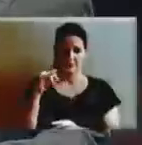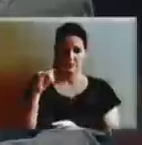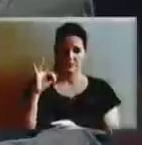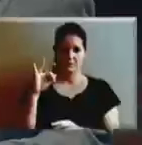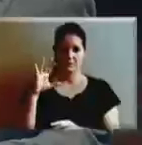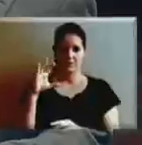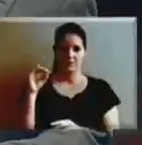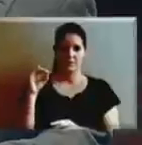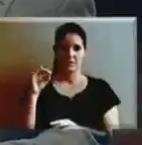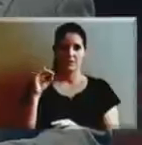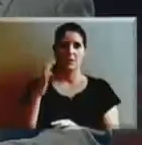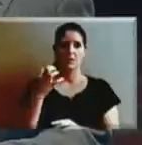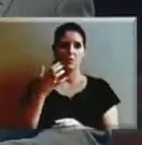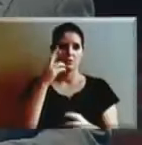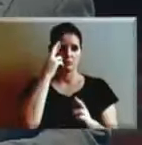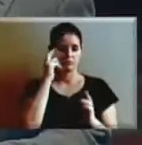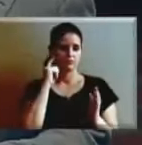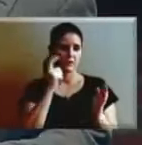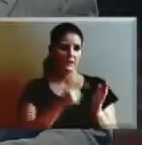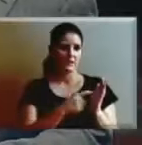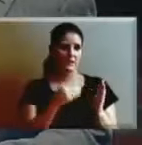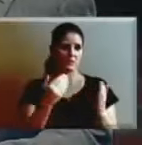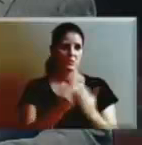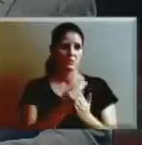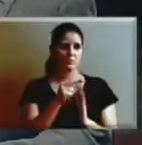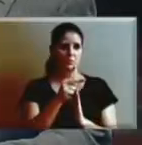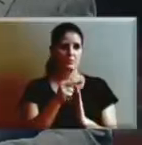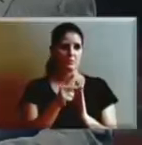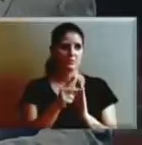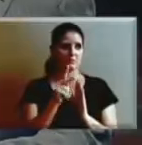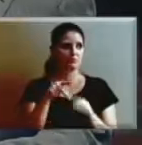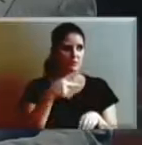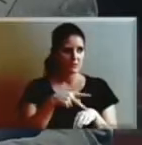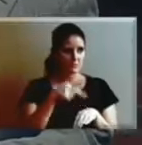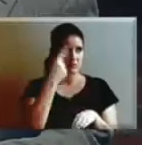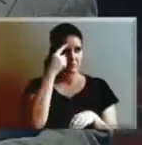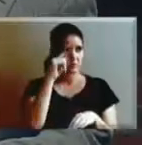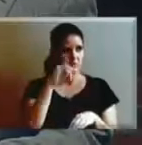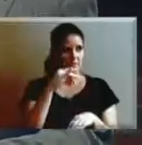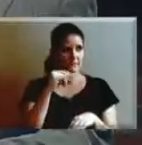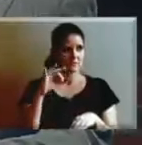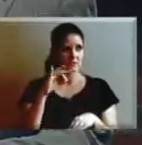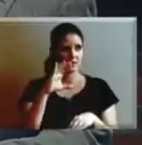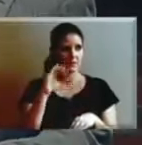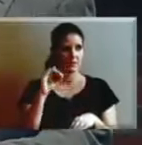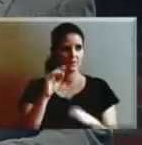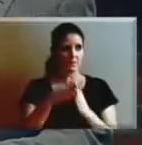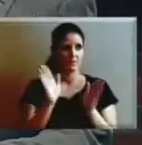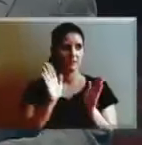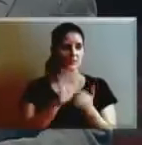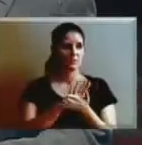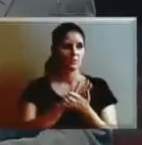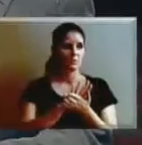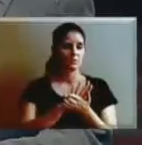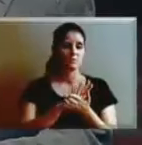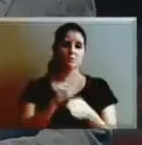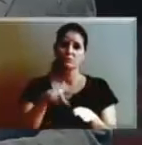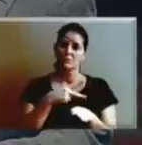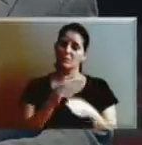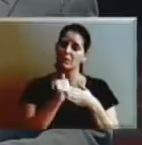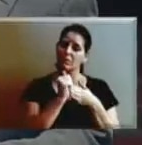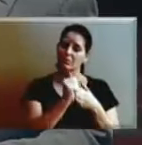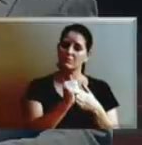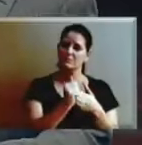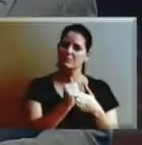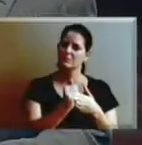distinguished new principals of Jefferson County Public Schools. Principal leadership is vital to the educational success of